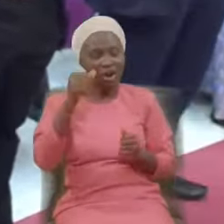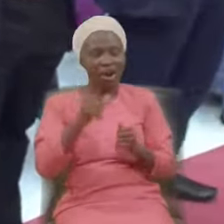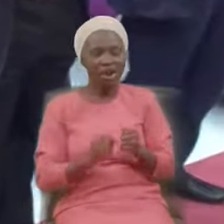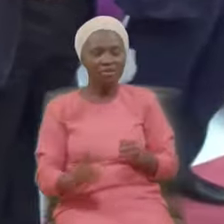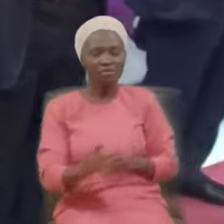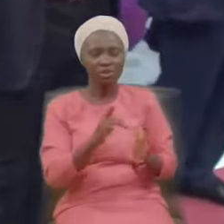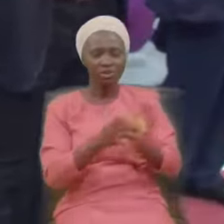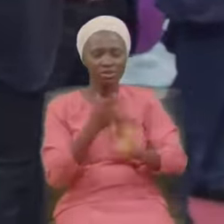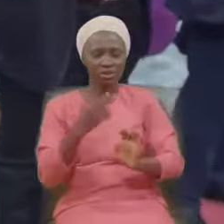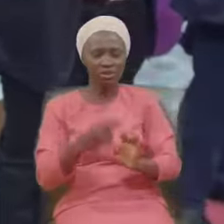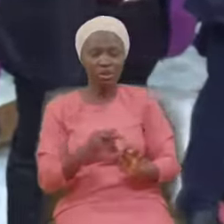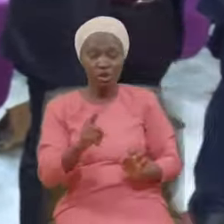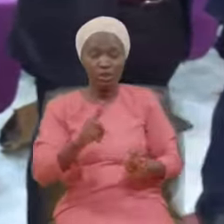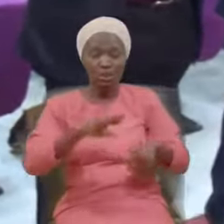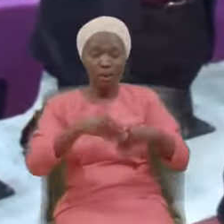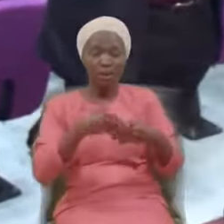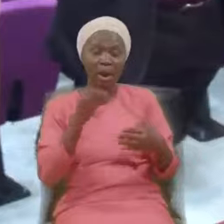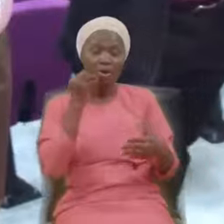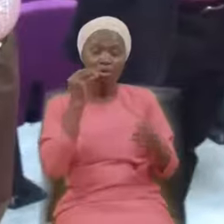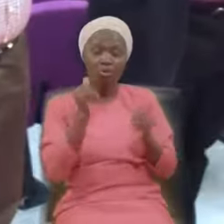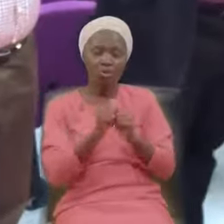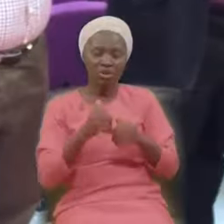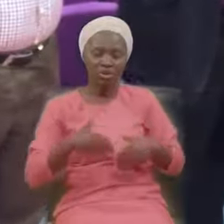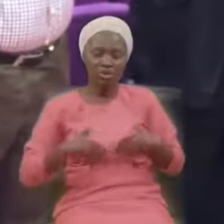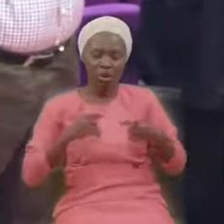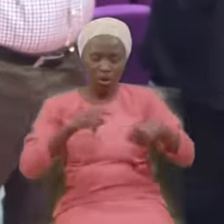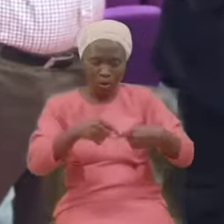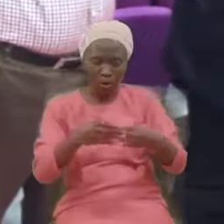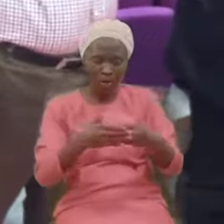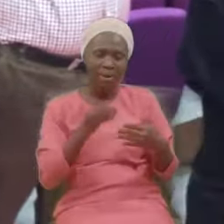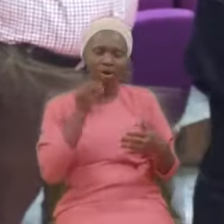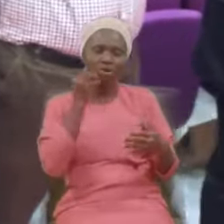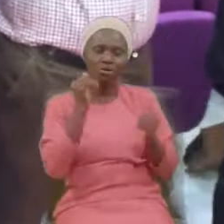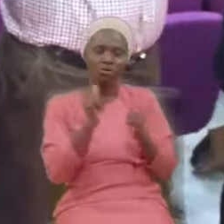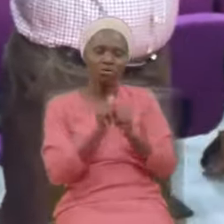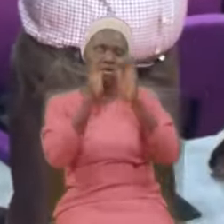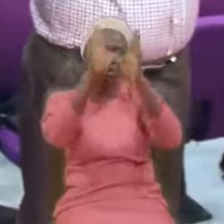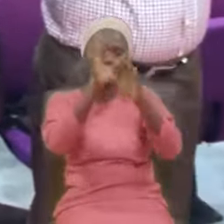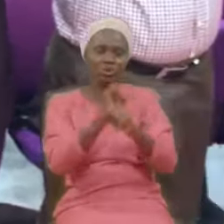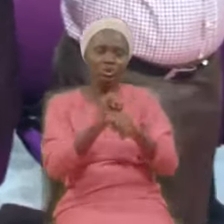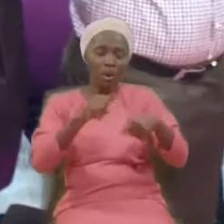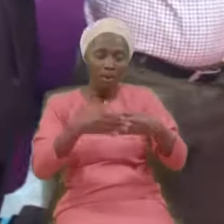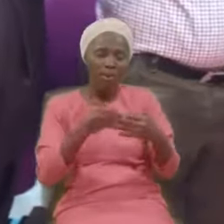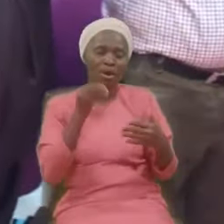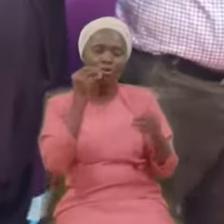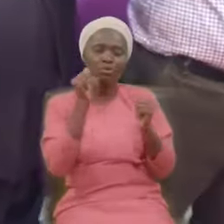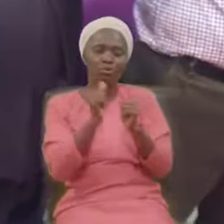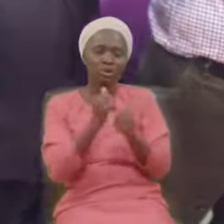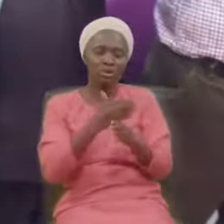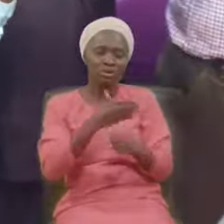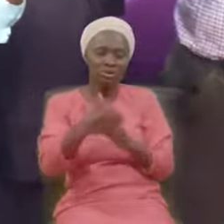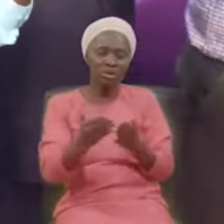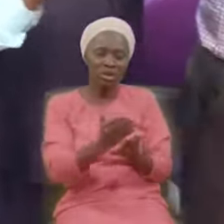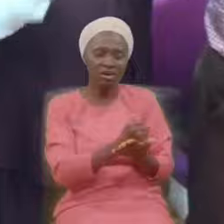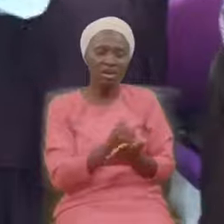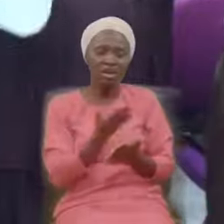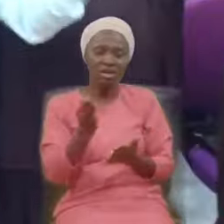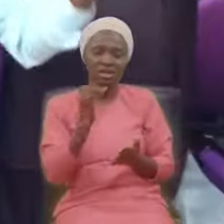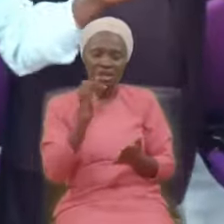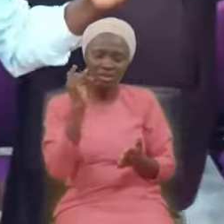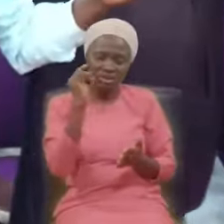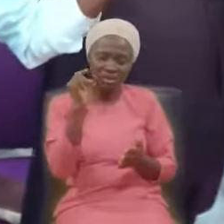Go back home with miracle. Go back home with total recovery. There's testimony in your mouth